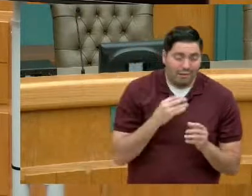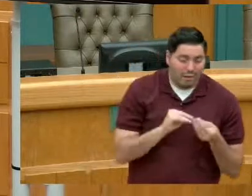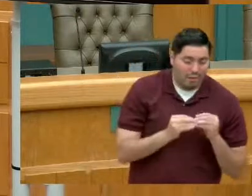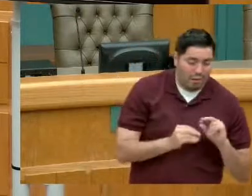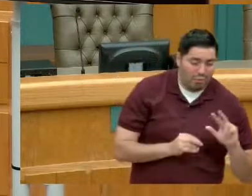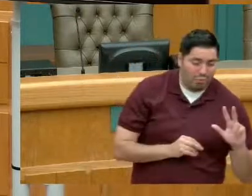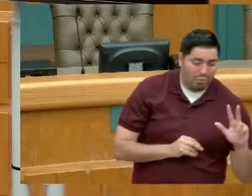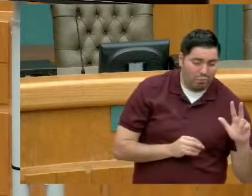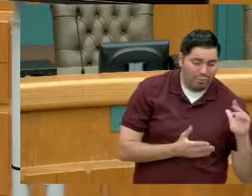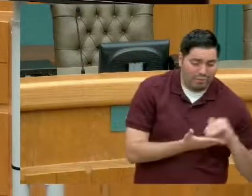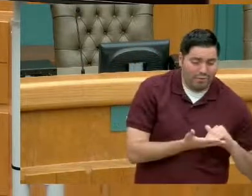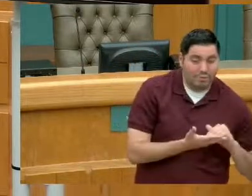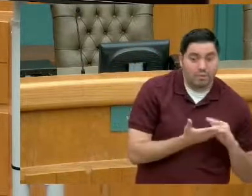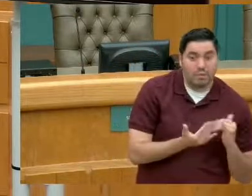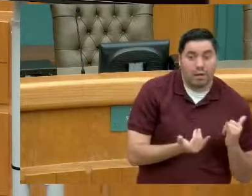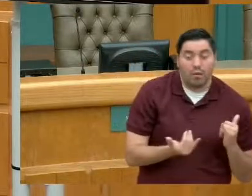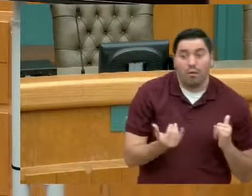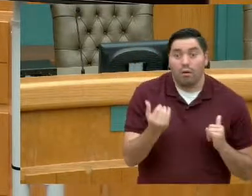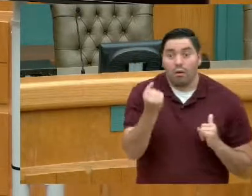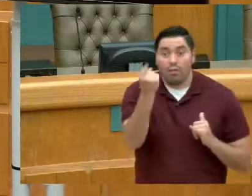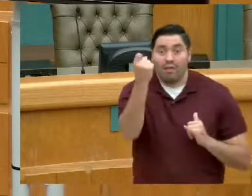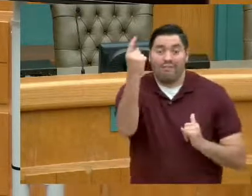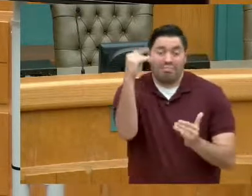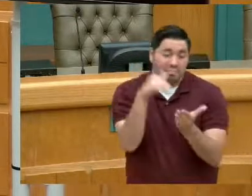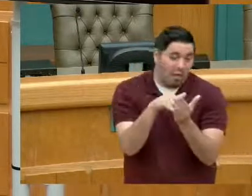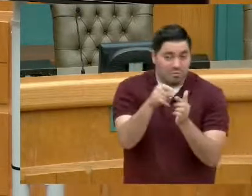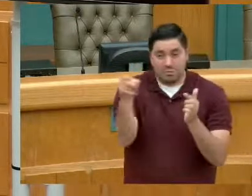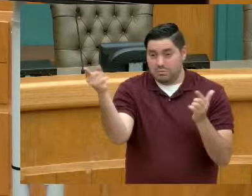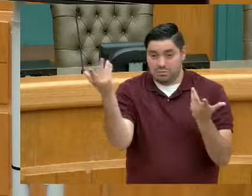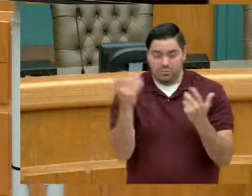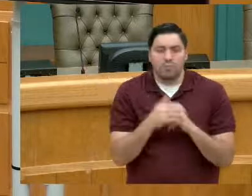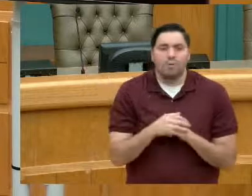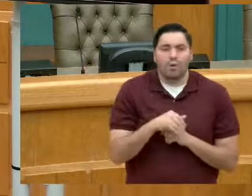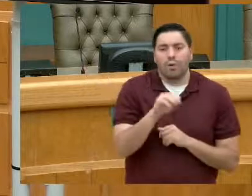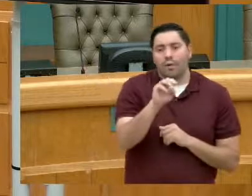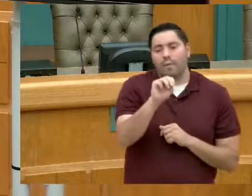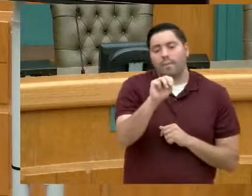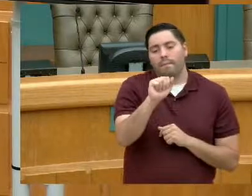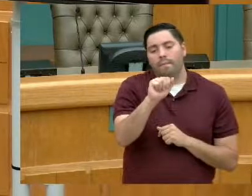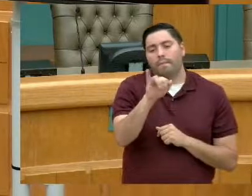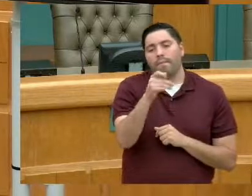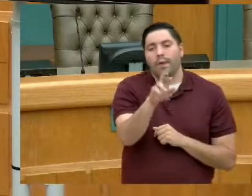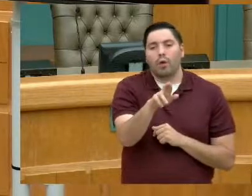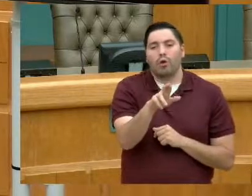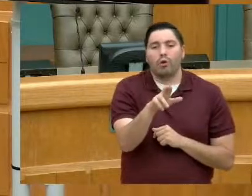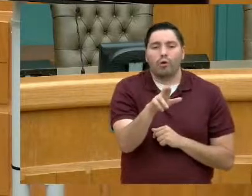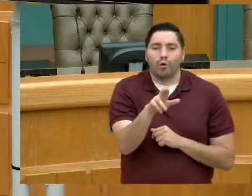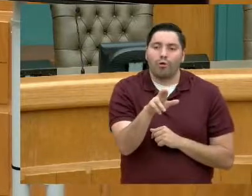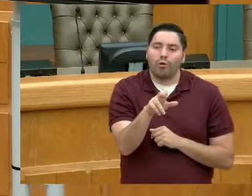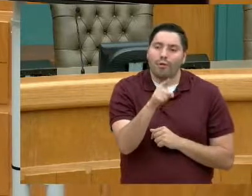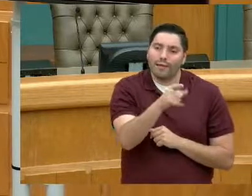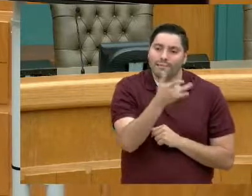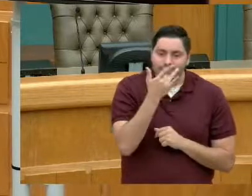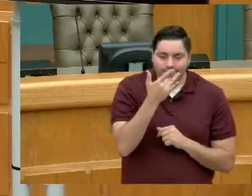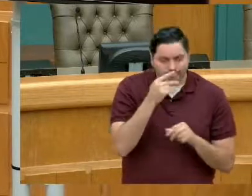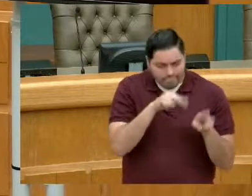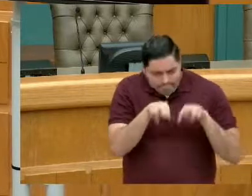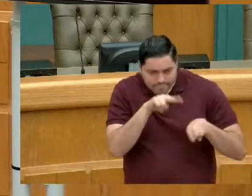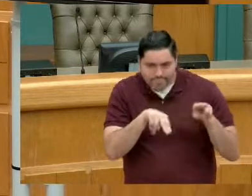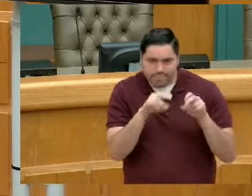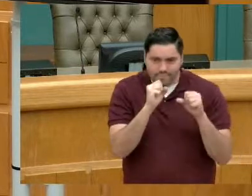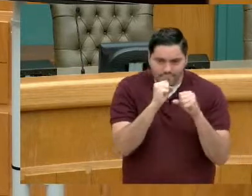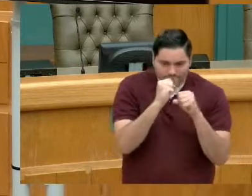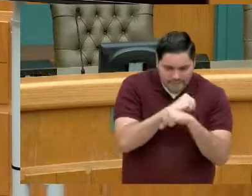we're way up there in the tests performed to date, and the mayor likes to track this statistics, but the